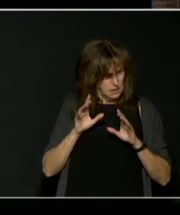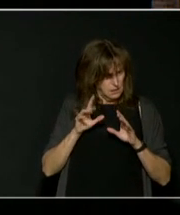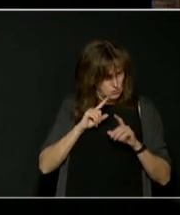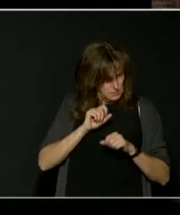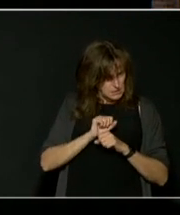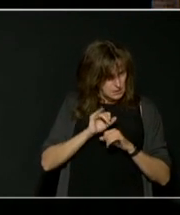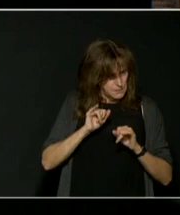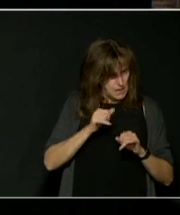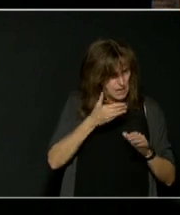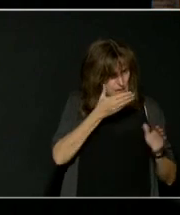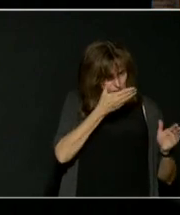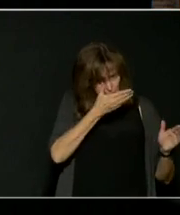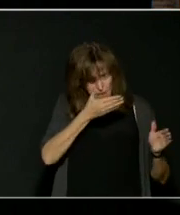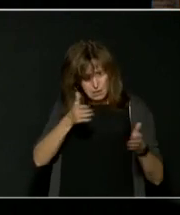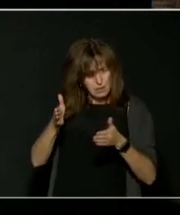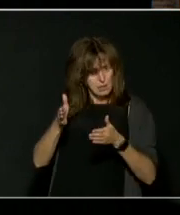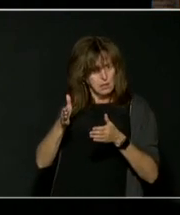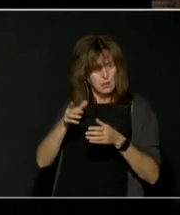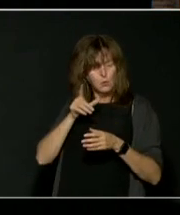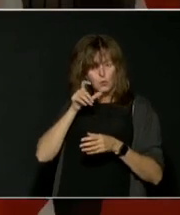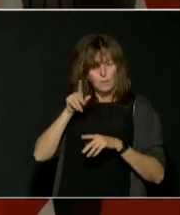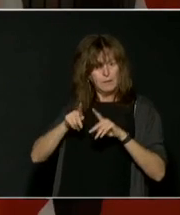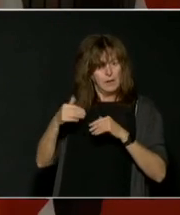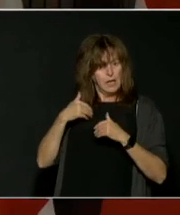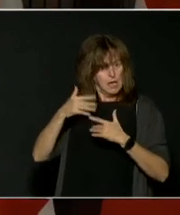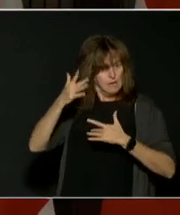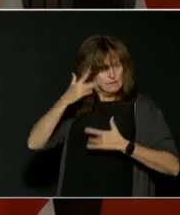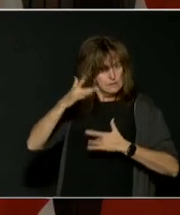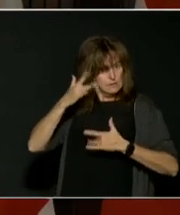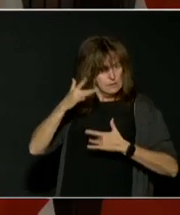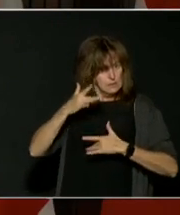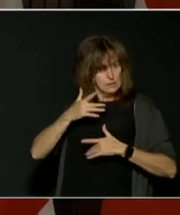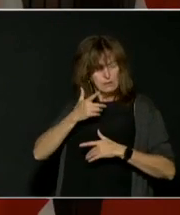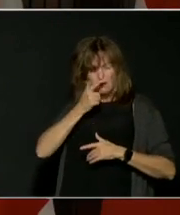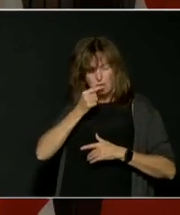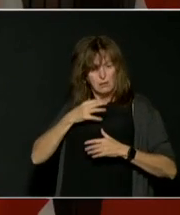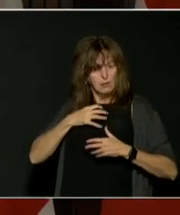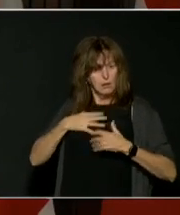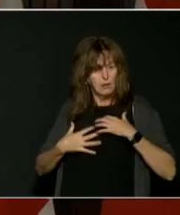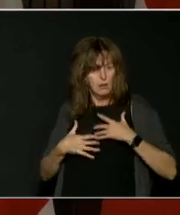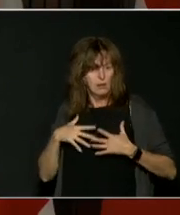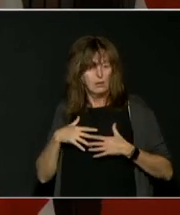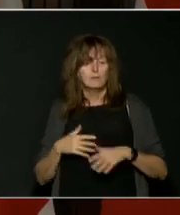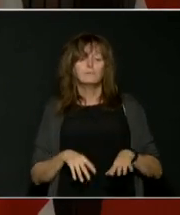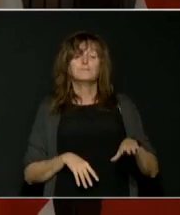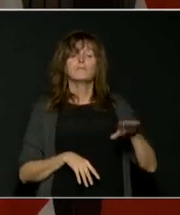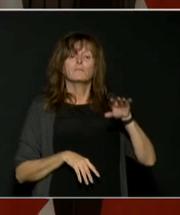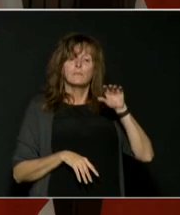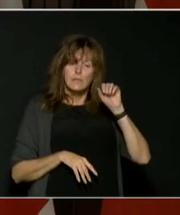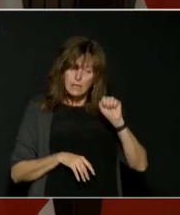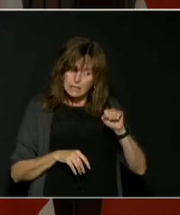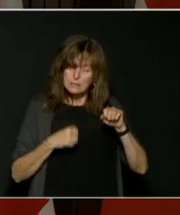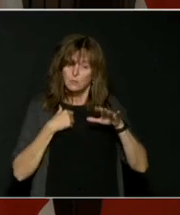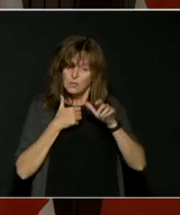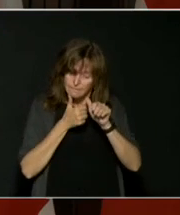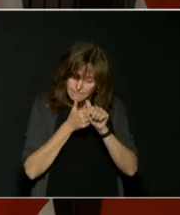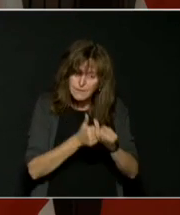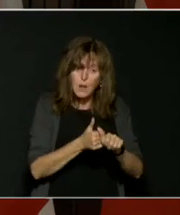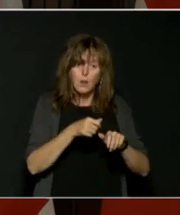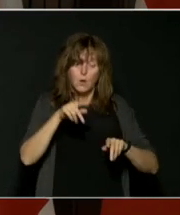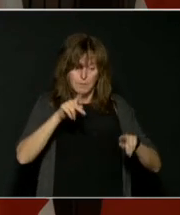the symptom-based model. We are more on the symptom-based because the symptoms of COVID are